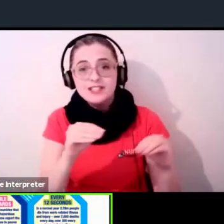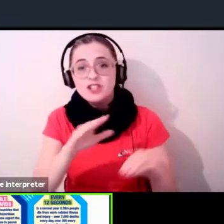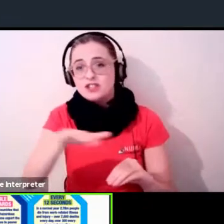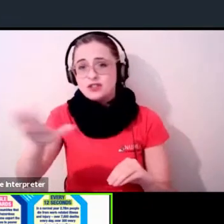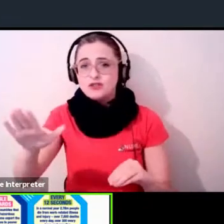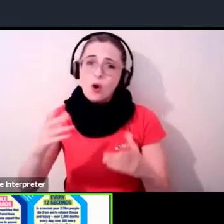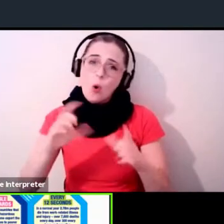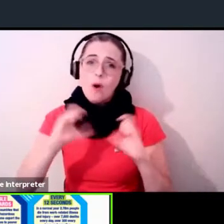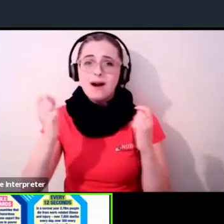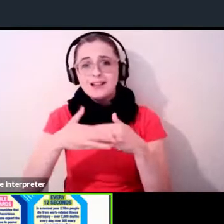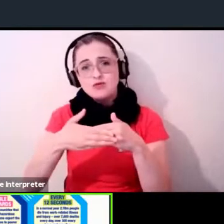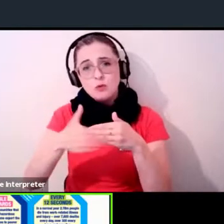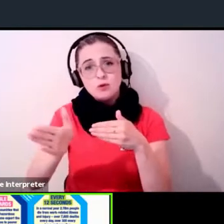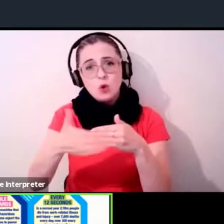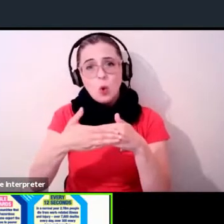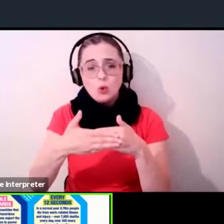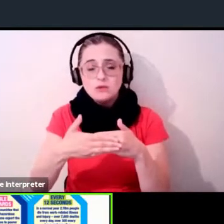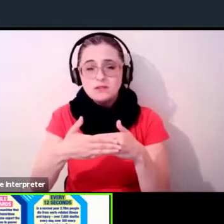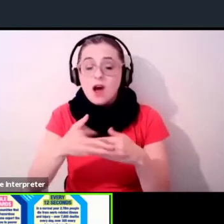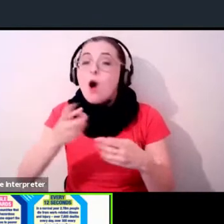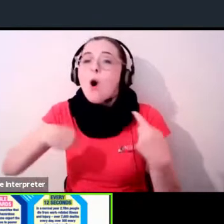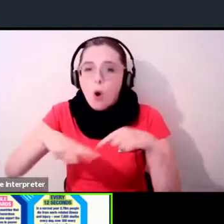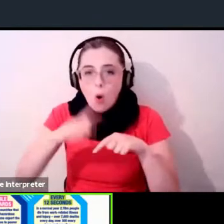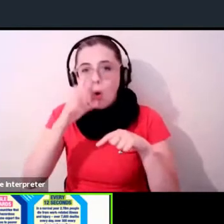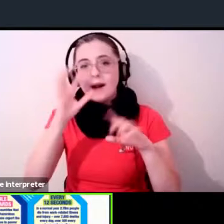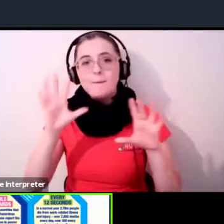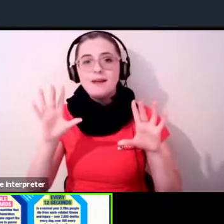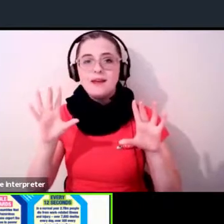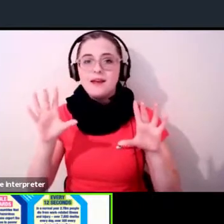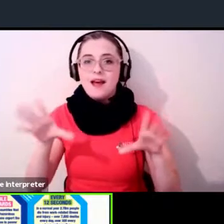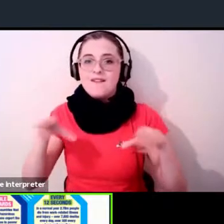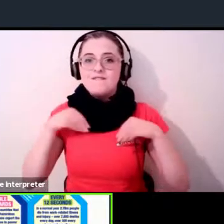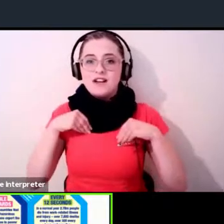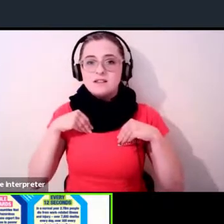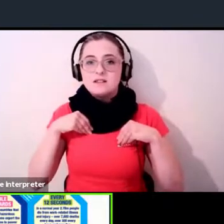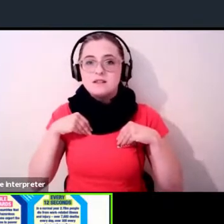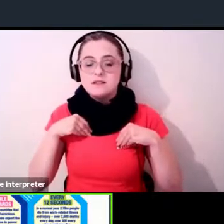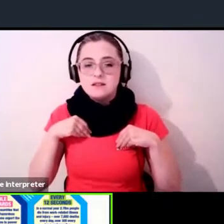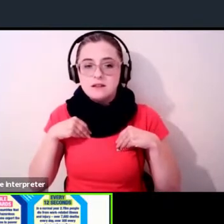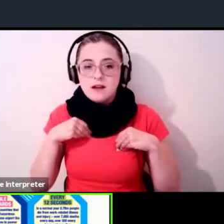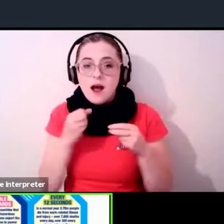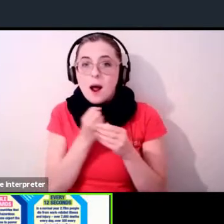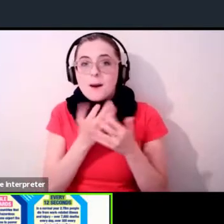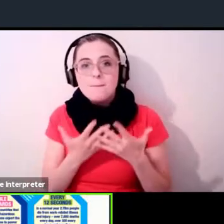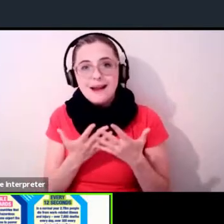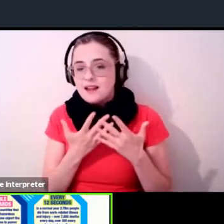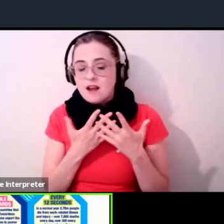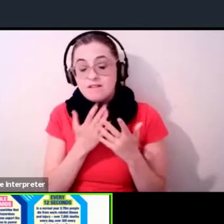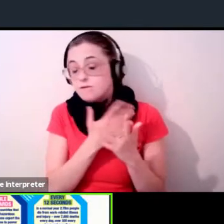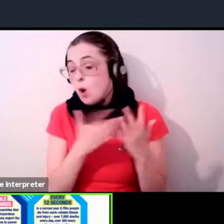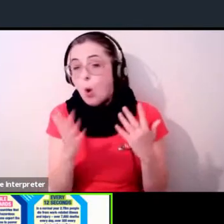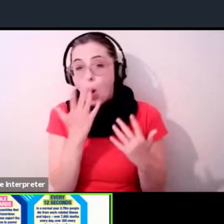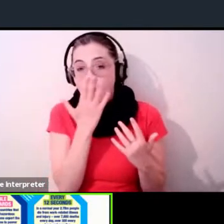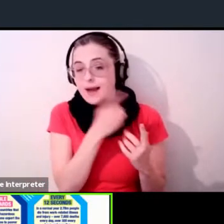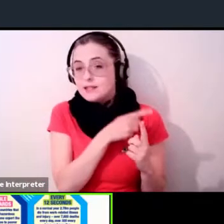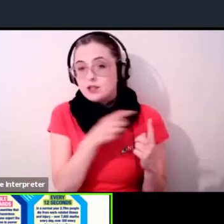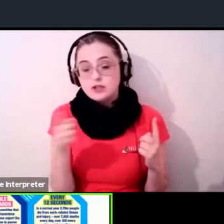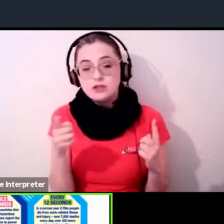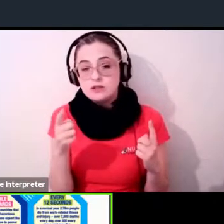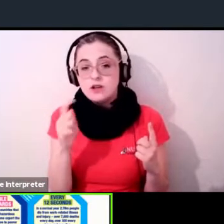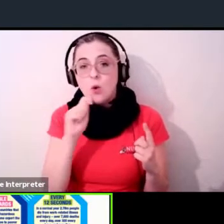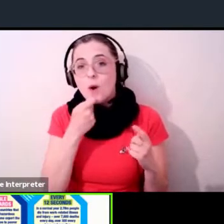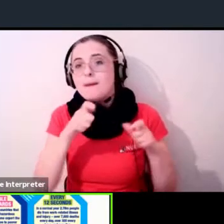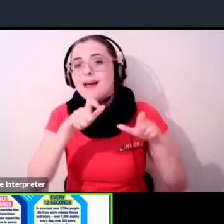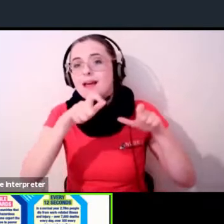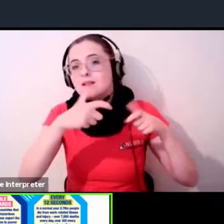doors. Everyone can be infected, infectious, and many of all ages, and many children of all ages will be